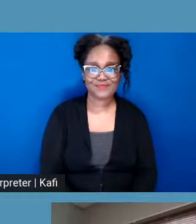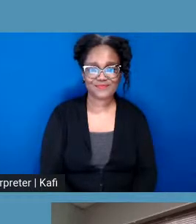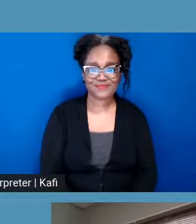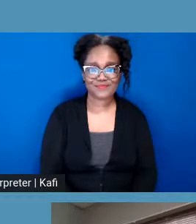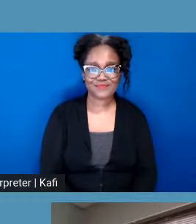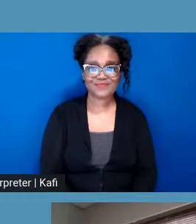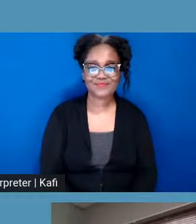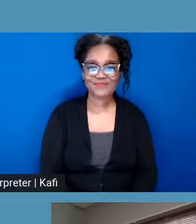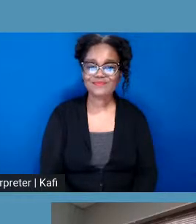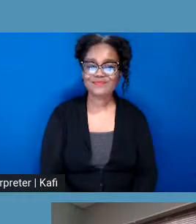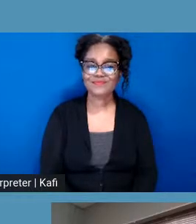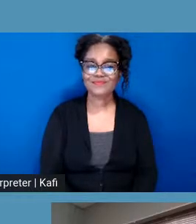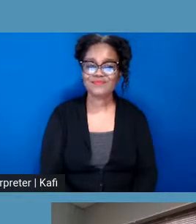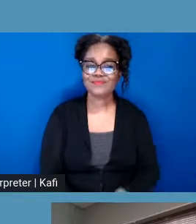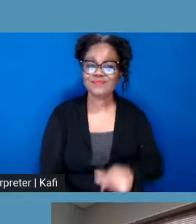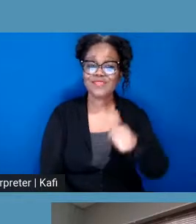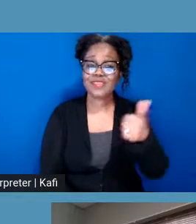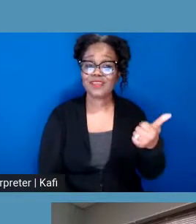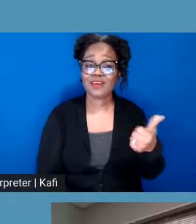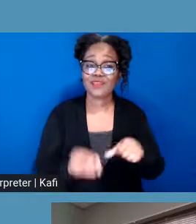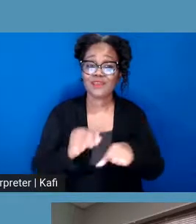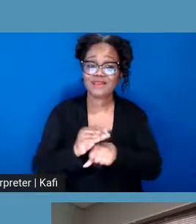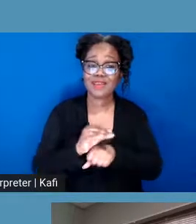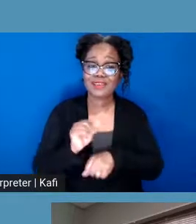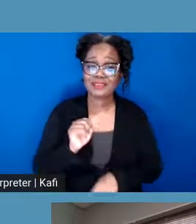Any other advice there, Anne, on